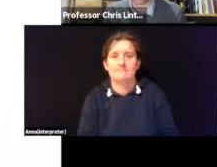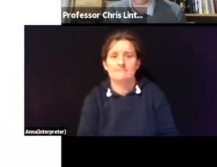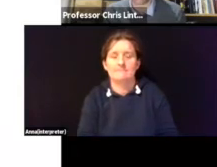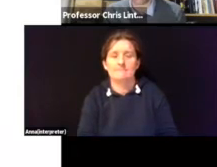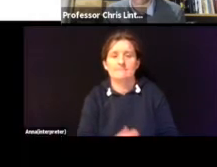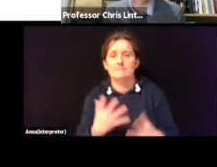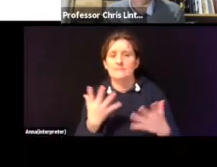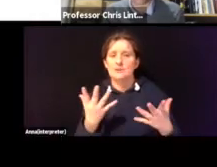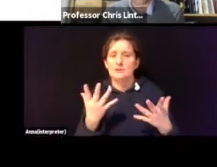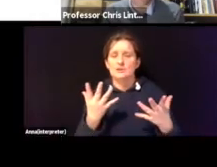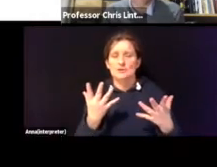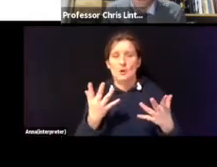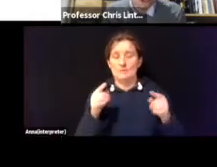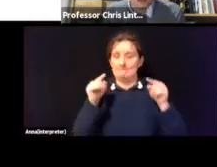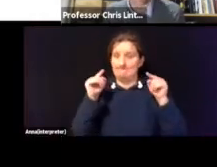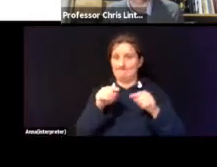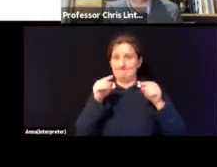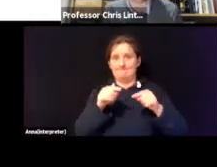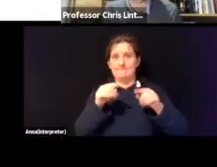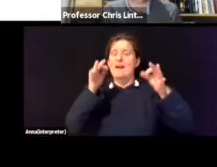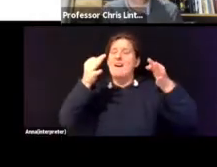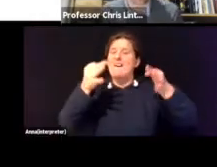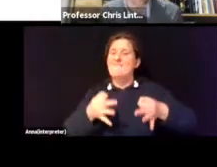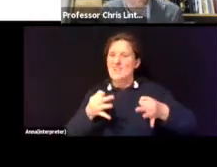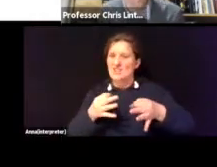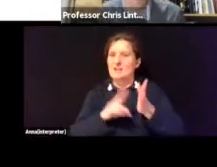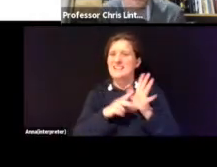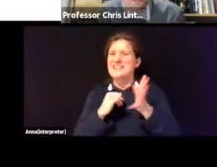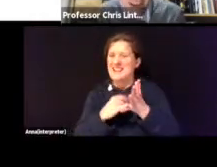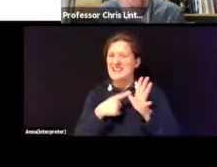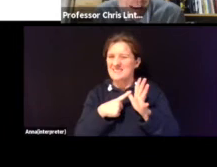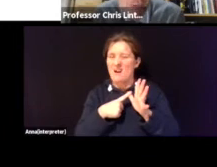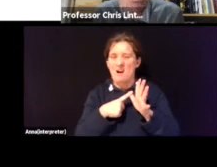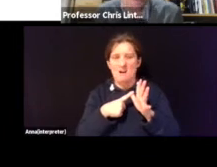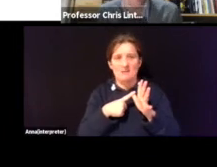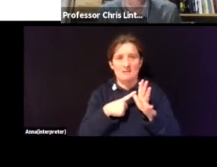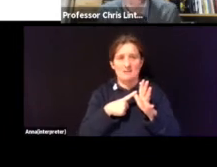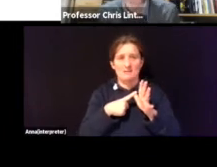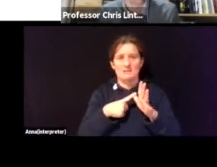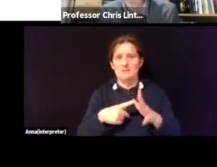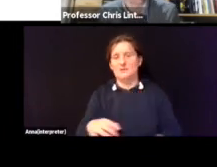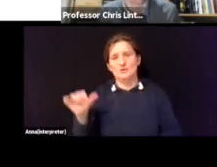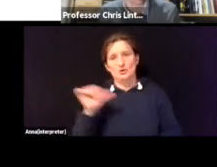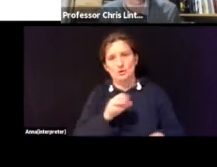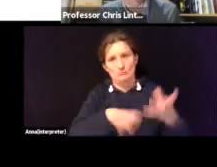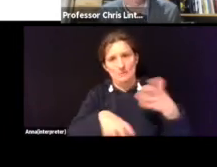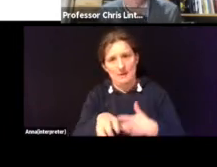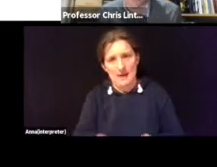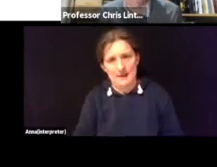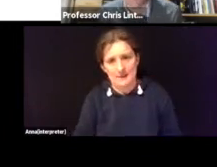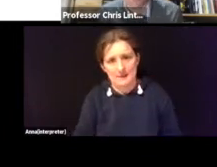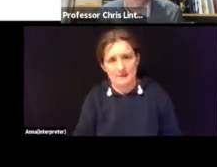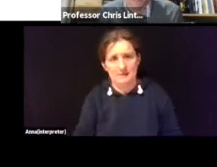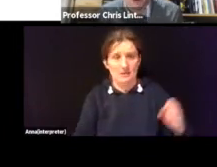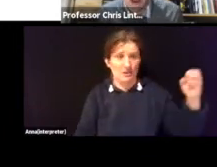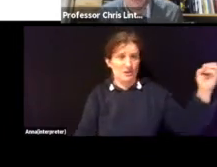solar system. So here is an official NASA graphic of our solar system that I keep meaning to replace, because if that's the sun on the